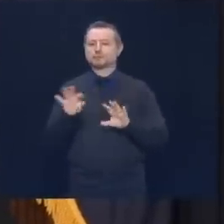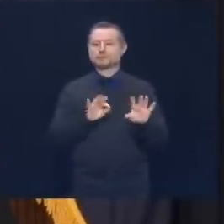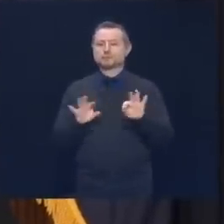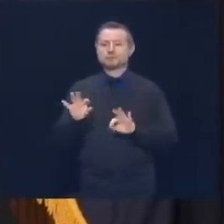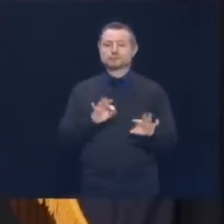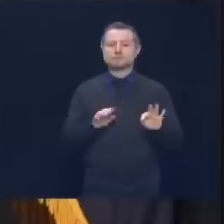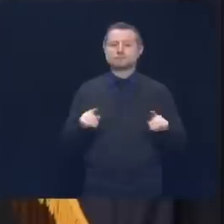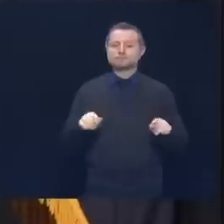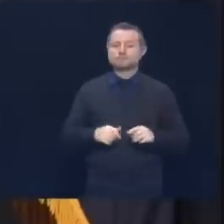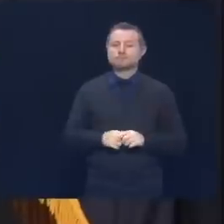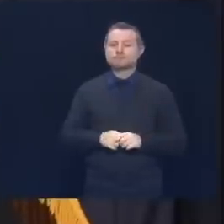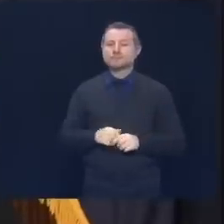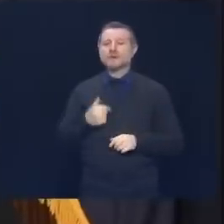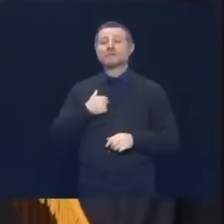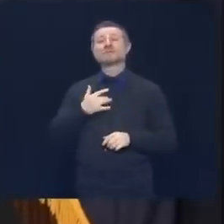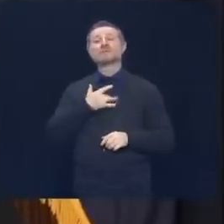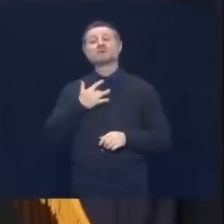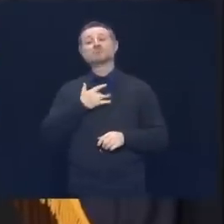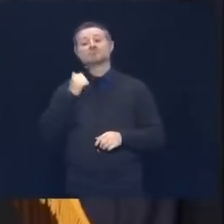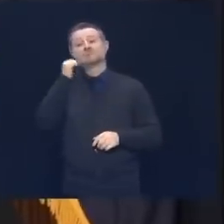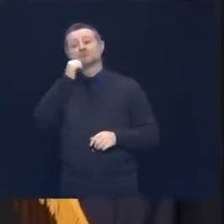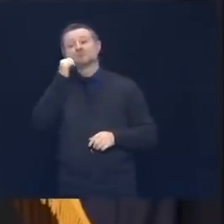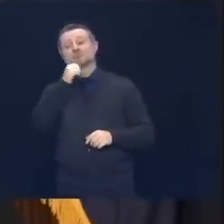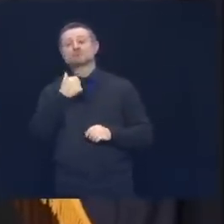we release, some the team uses internally.